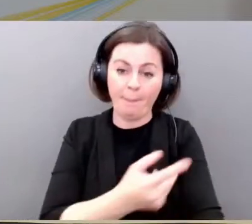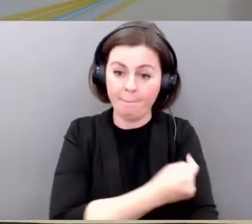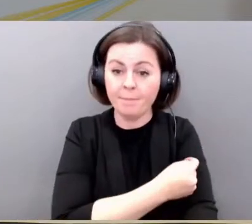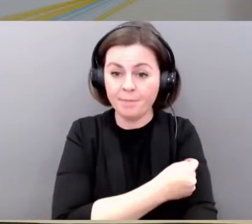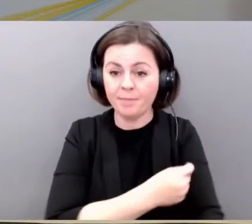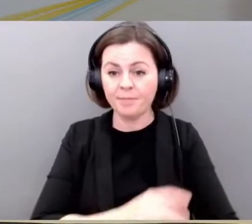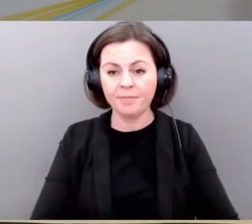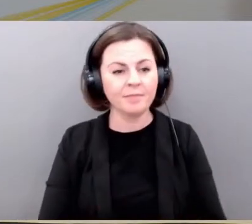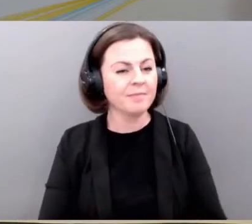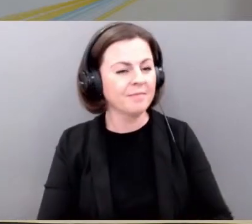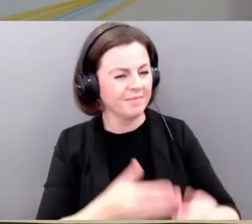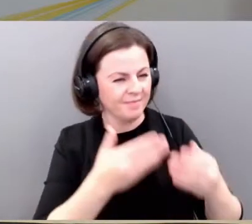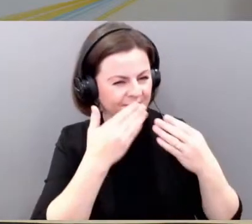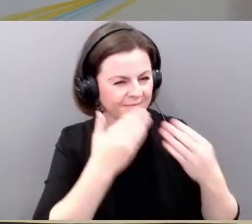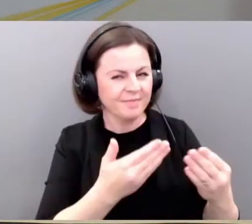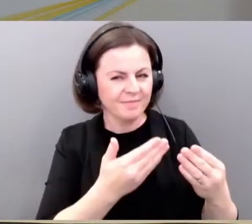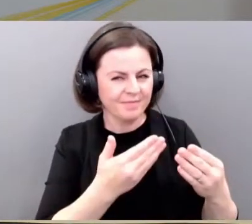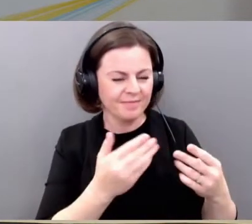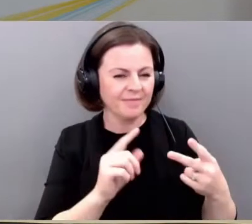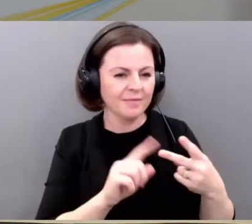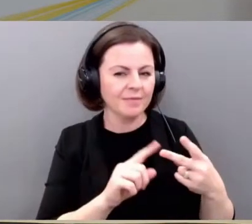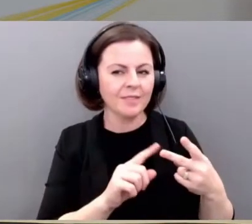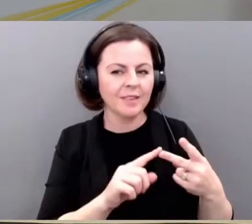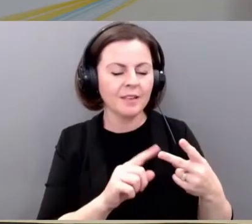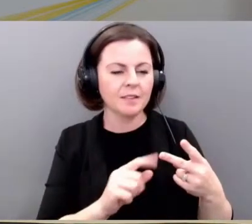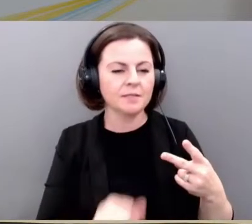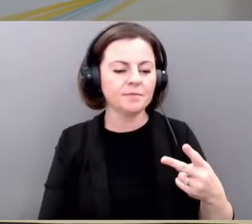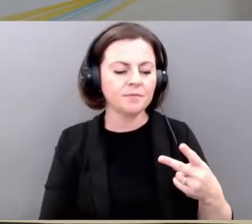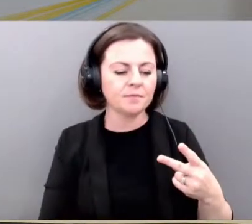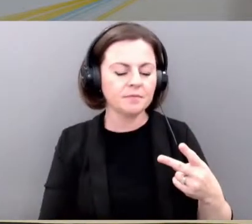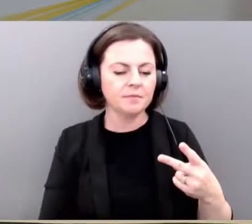Oh, thank you very much. And my next question,